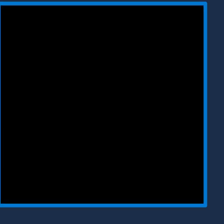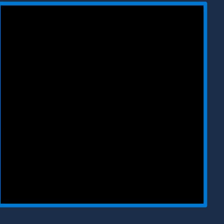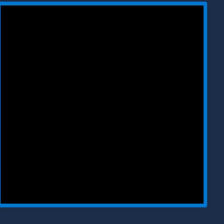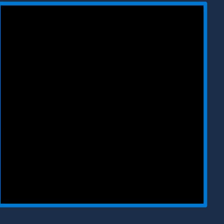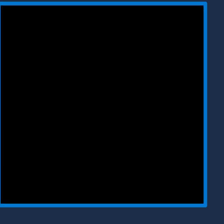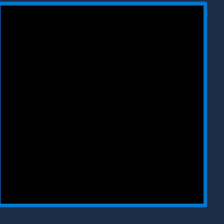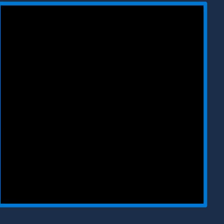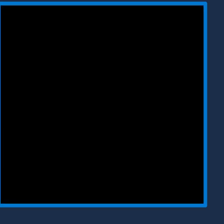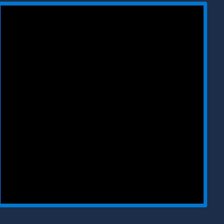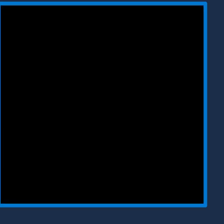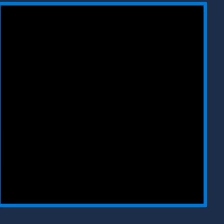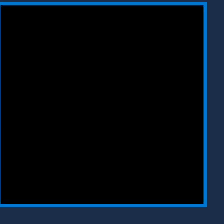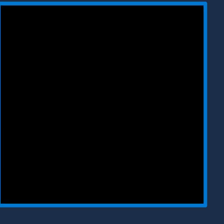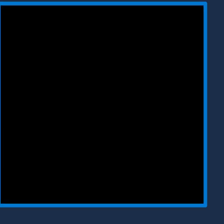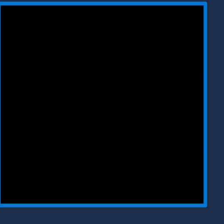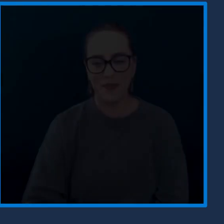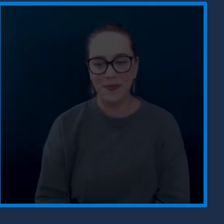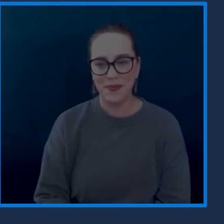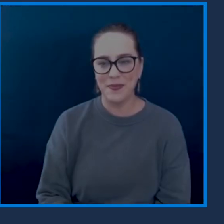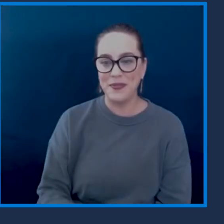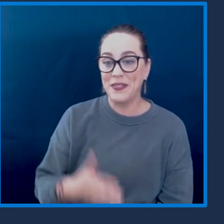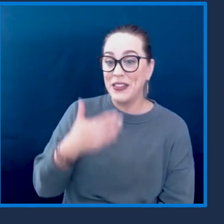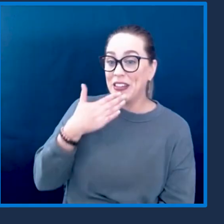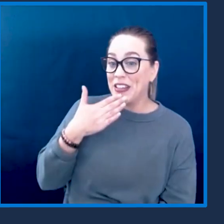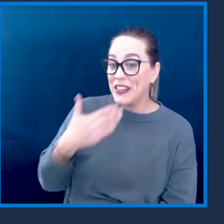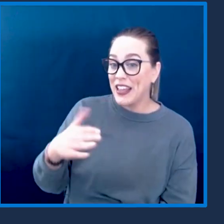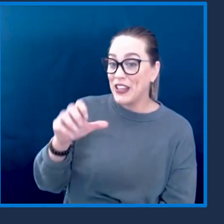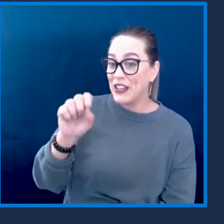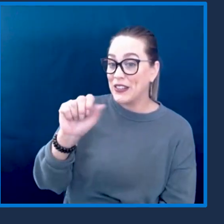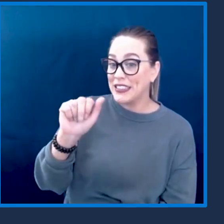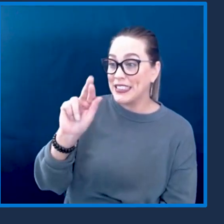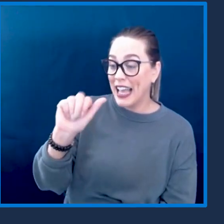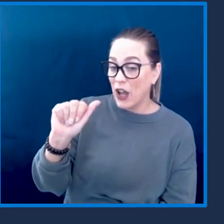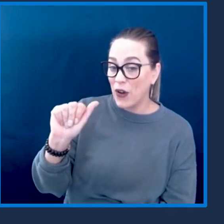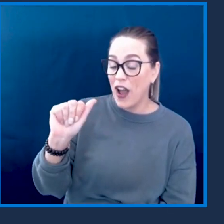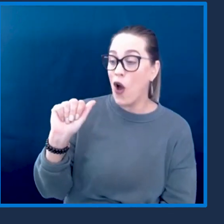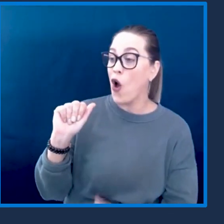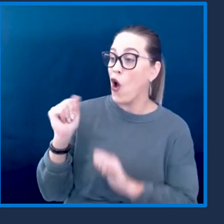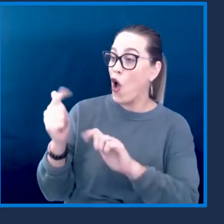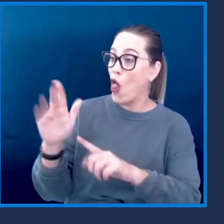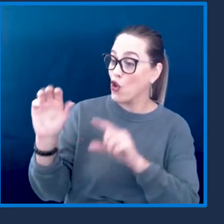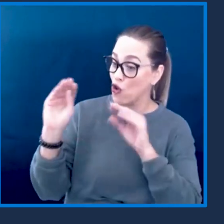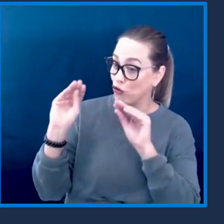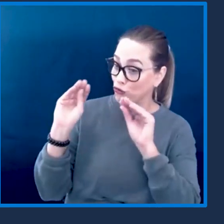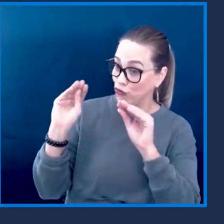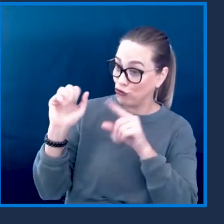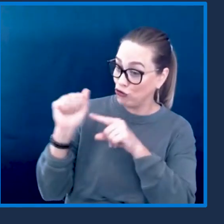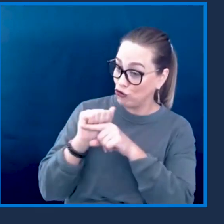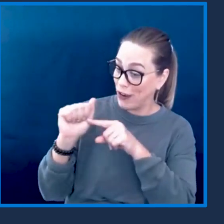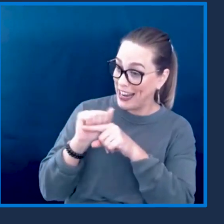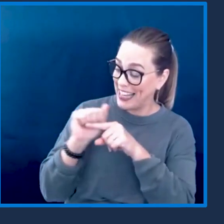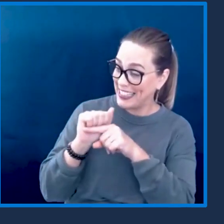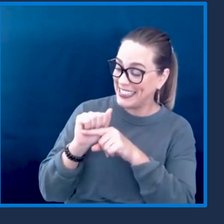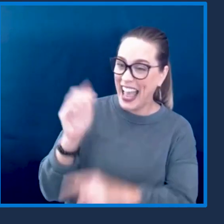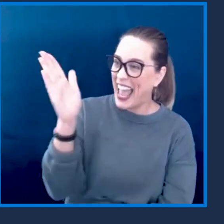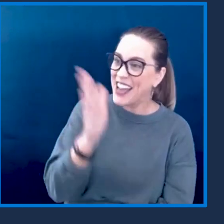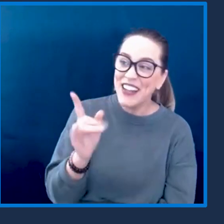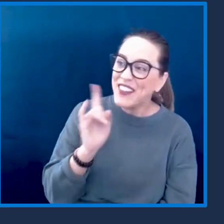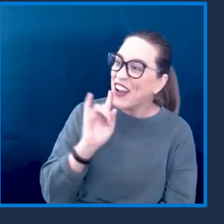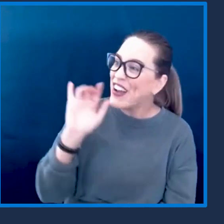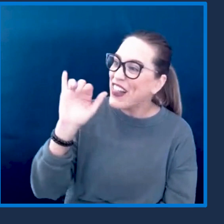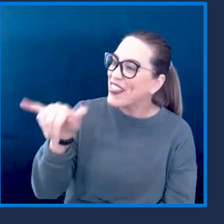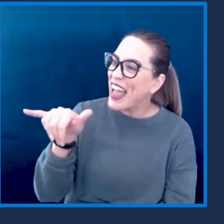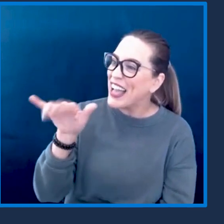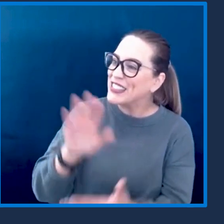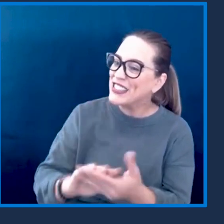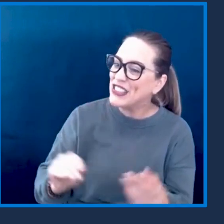Thank you, Sara. In all of the trainings I've been lucky enough to be a part of that you presented, I've actually never heard the story about you